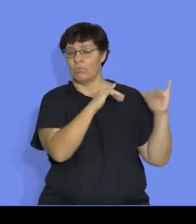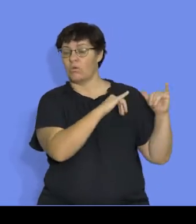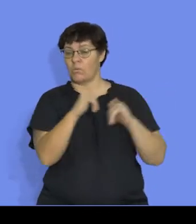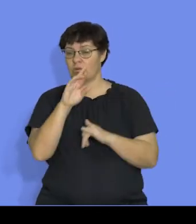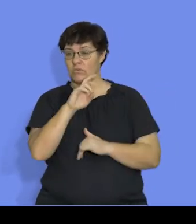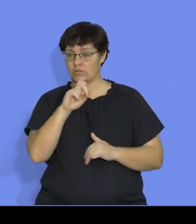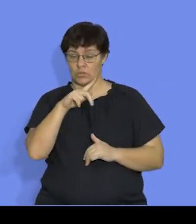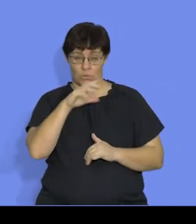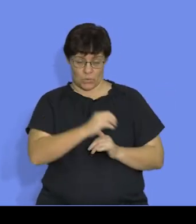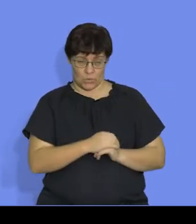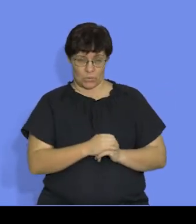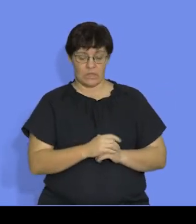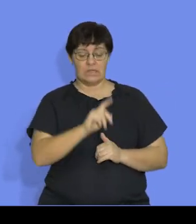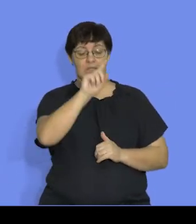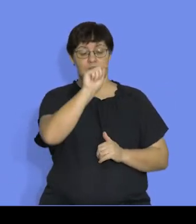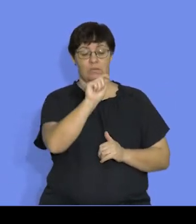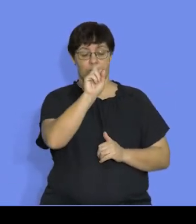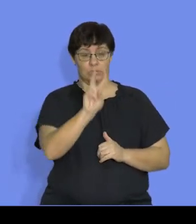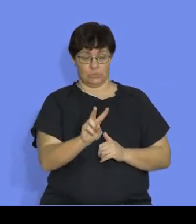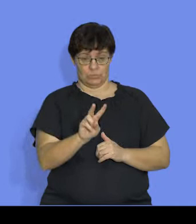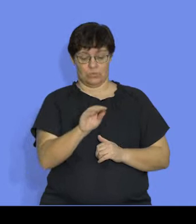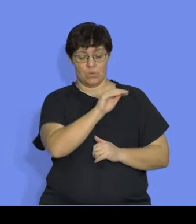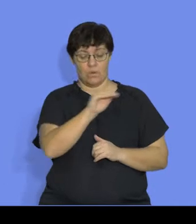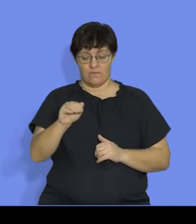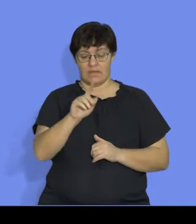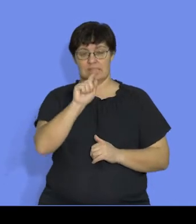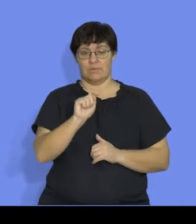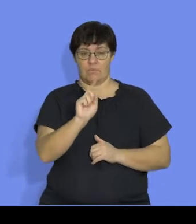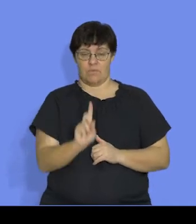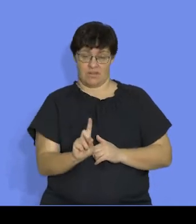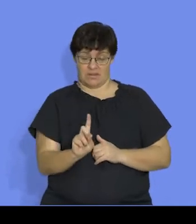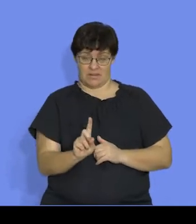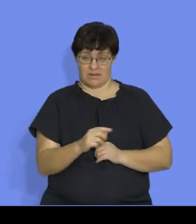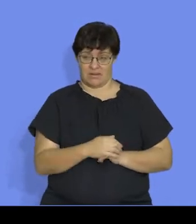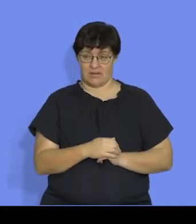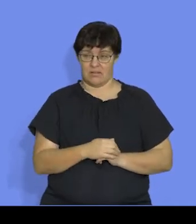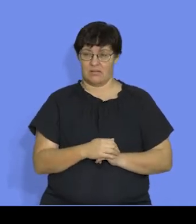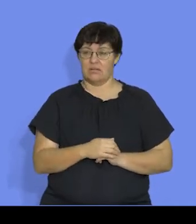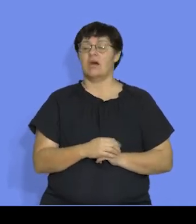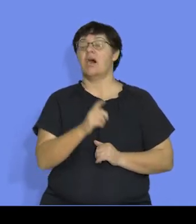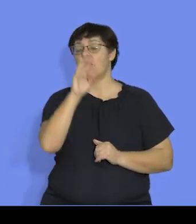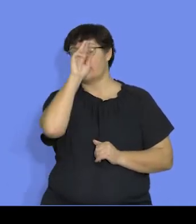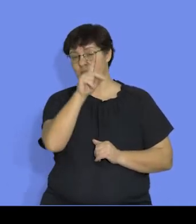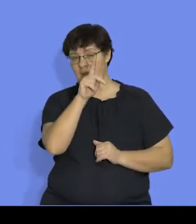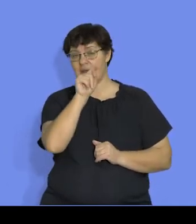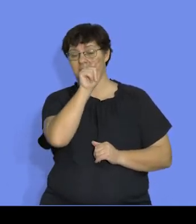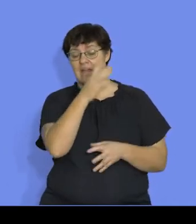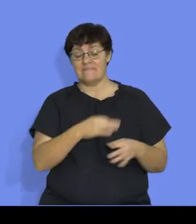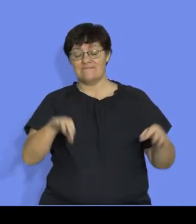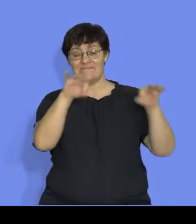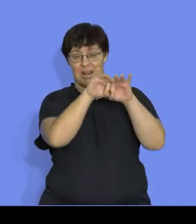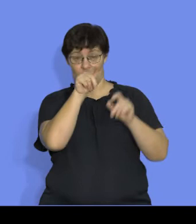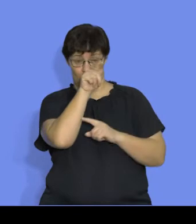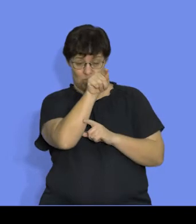ratio is term 2 over term 1. So just a reminder, this is the value of